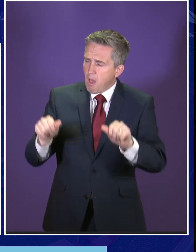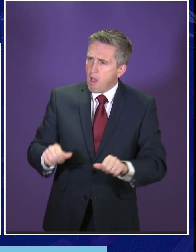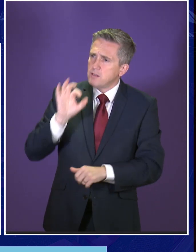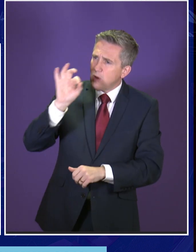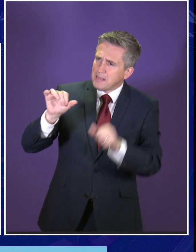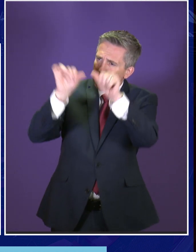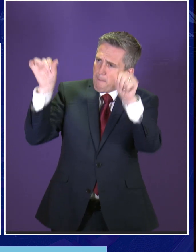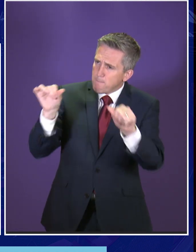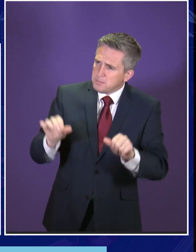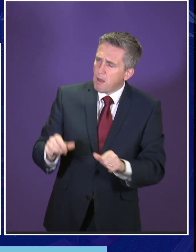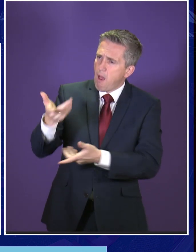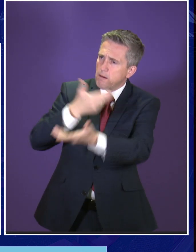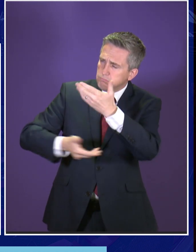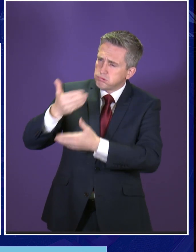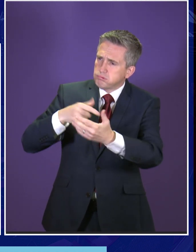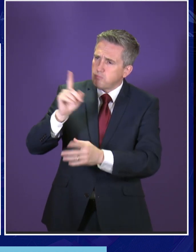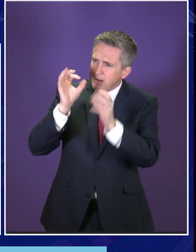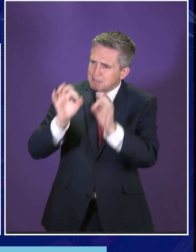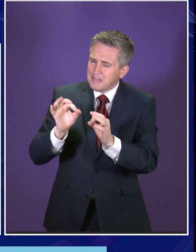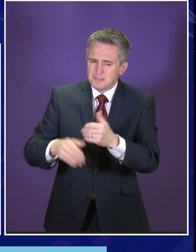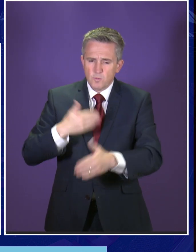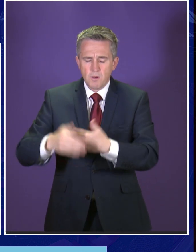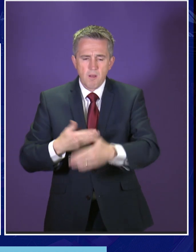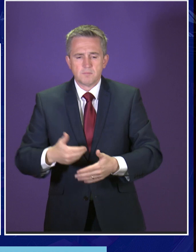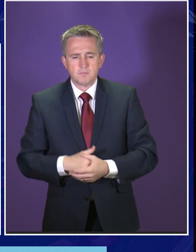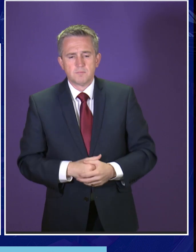in his context. Okay.